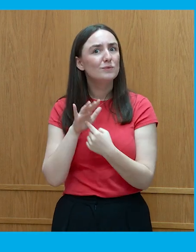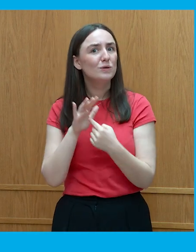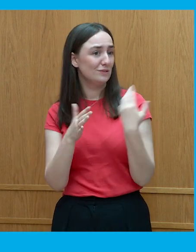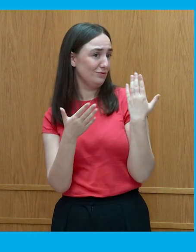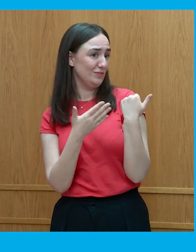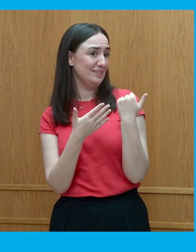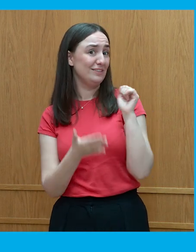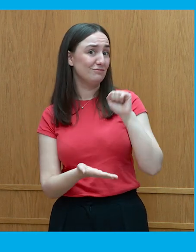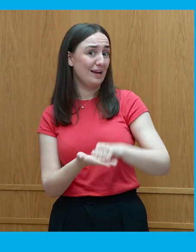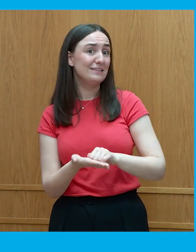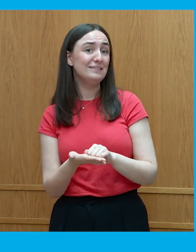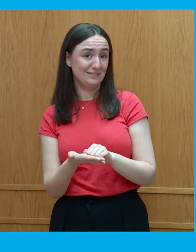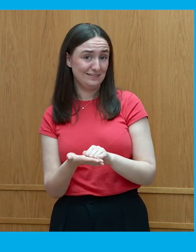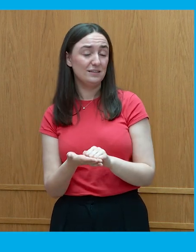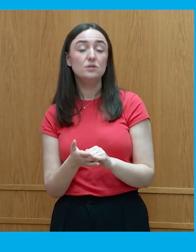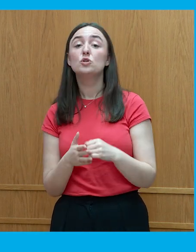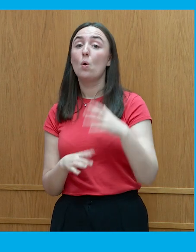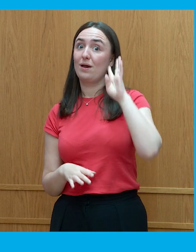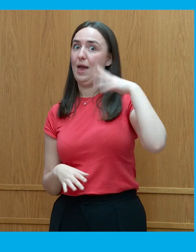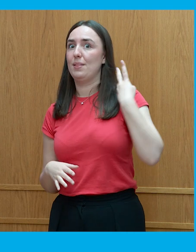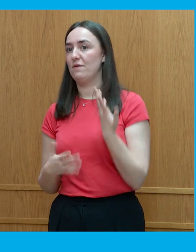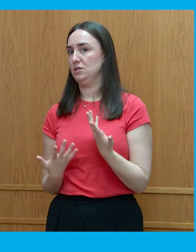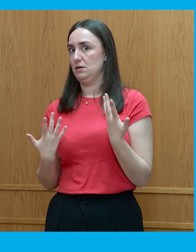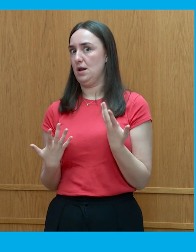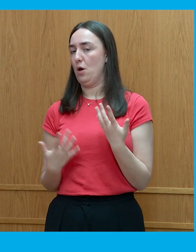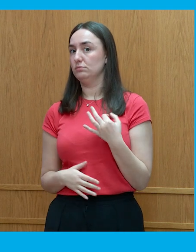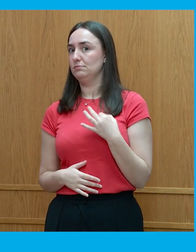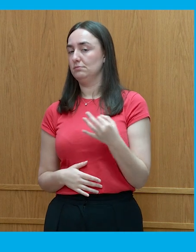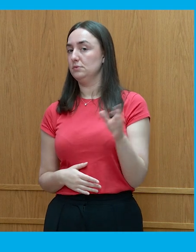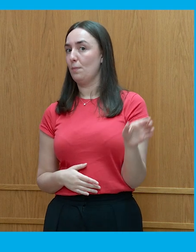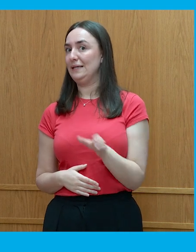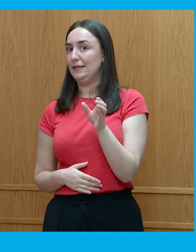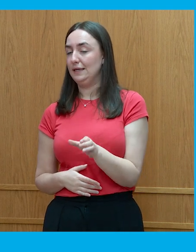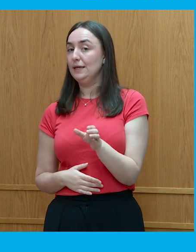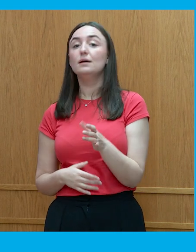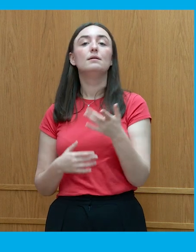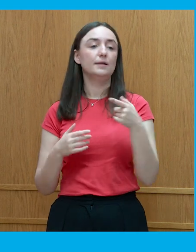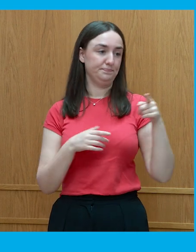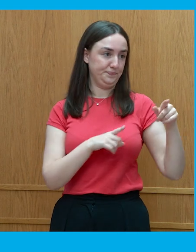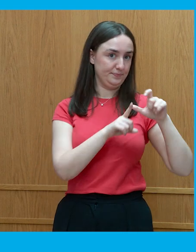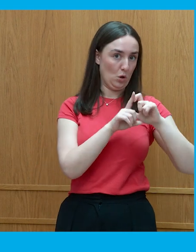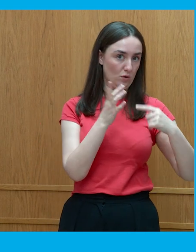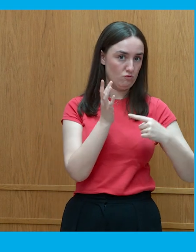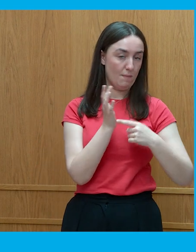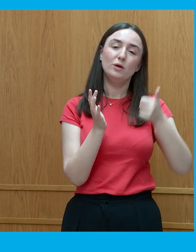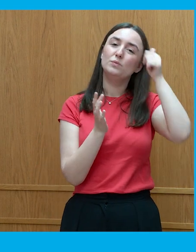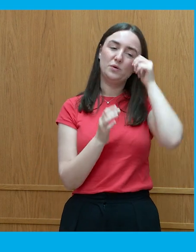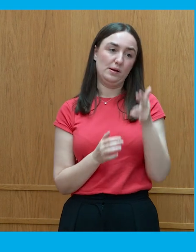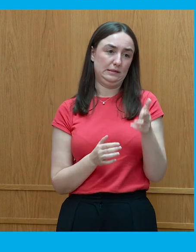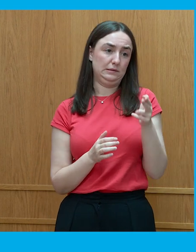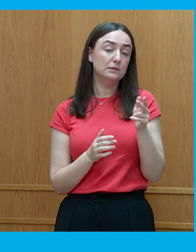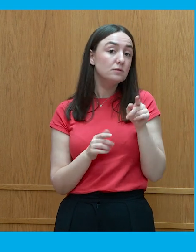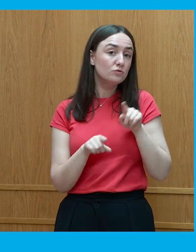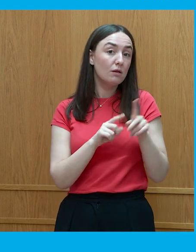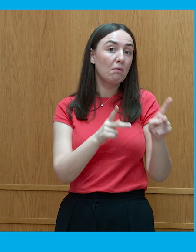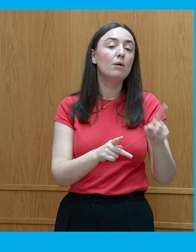about it? Like, you know, Kamala Harris is now the nominee, and Donald Trump, I know, you know, the attempted assassination was before he picked his